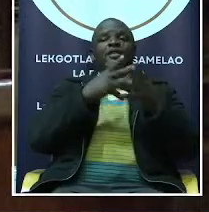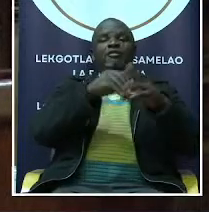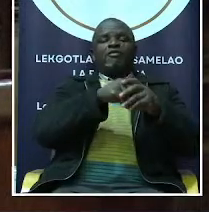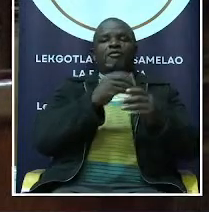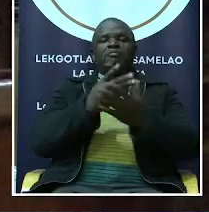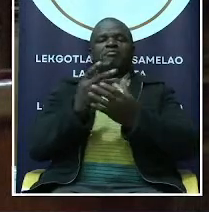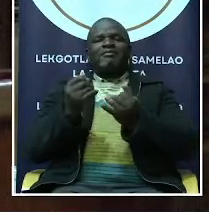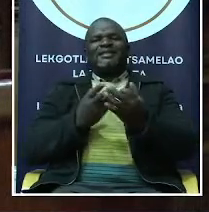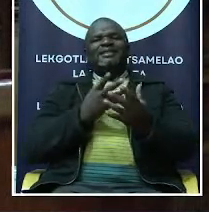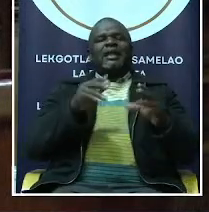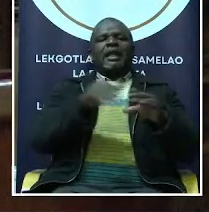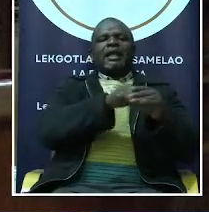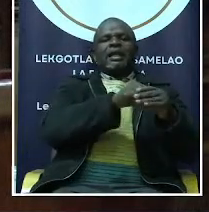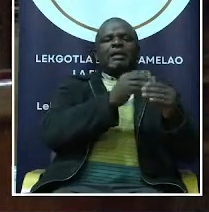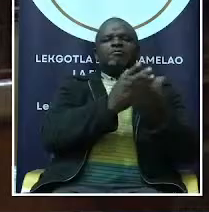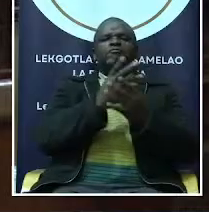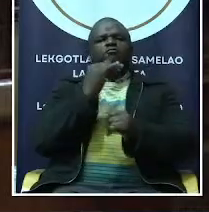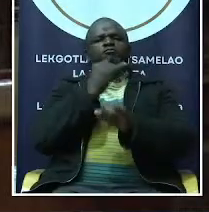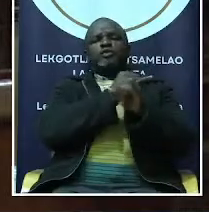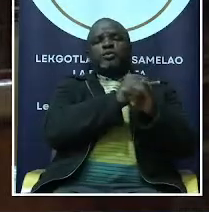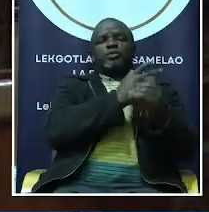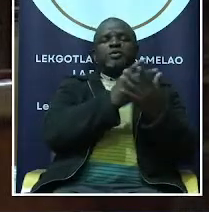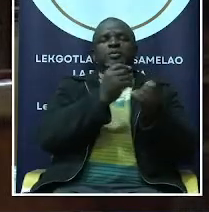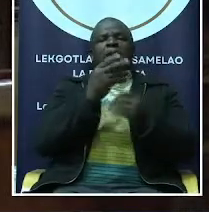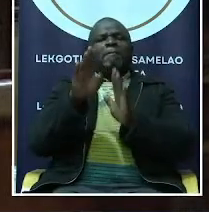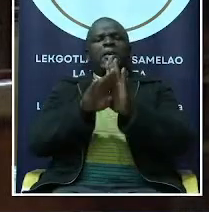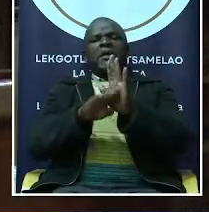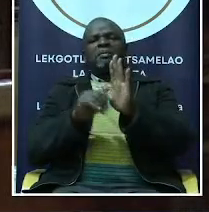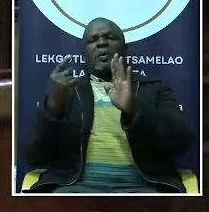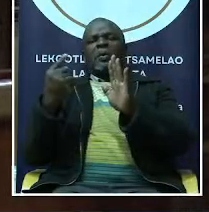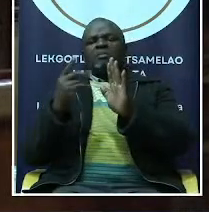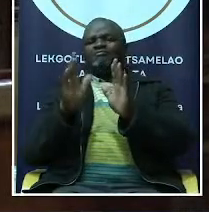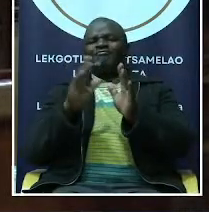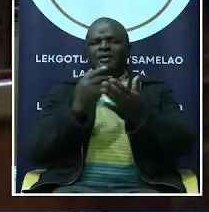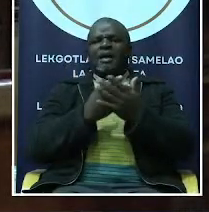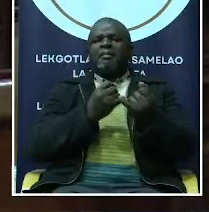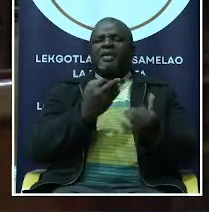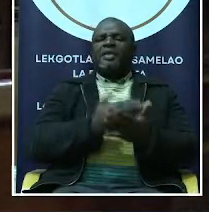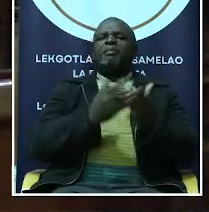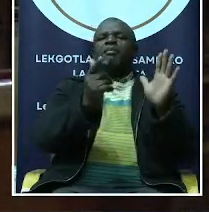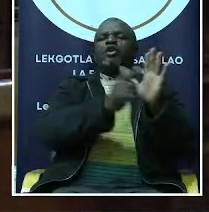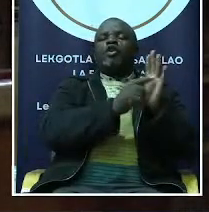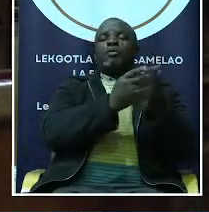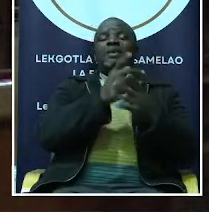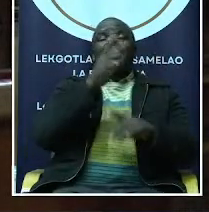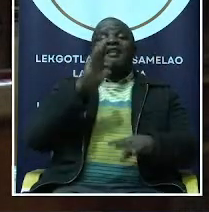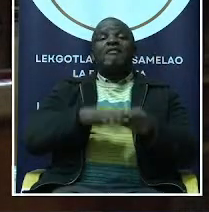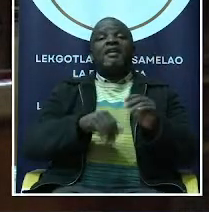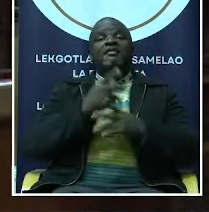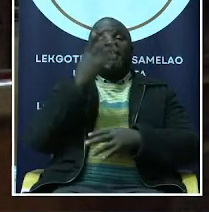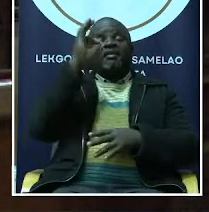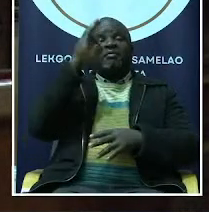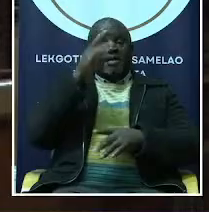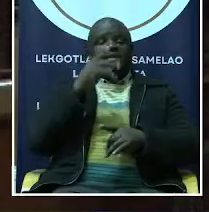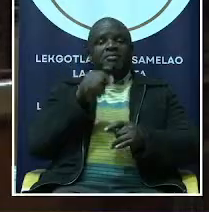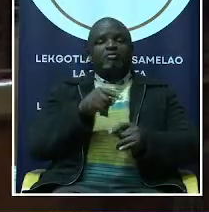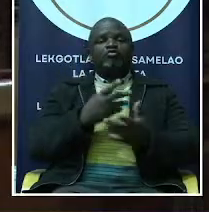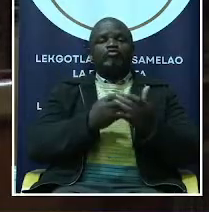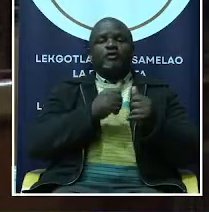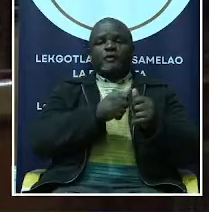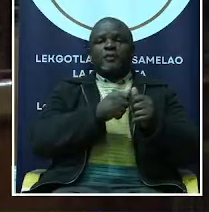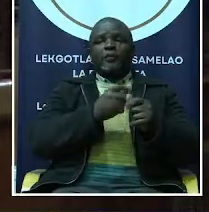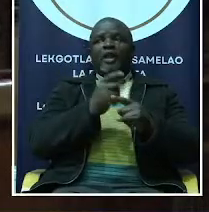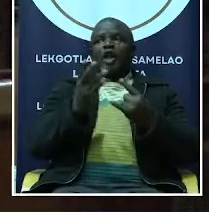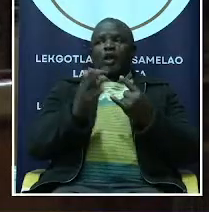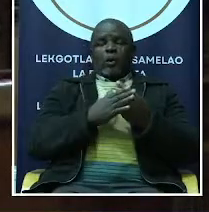through programs, but through binding legislation that holds government accountable with penalty for non-compliance. In closing,